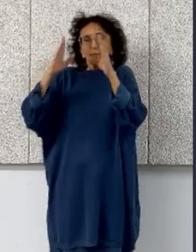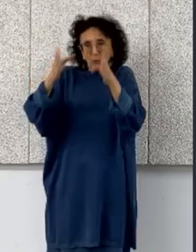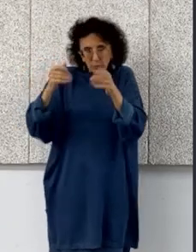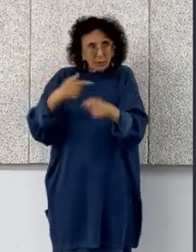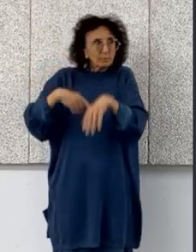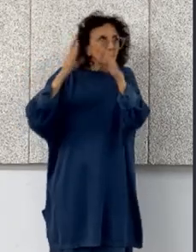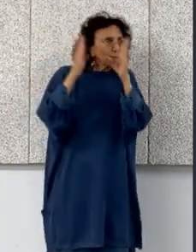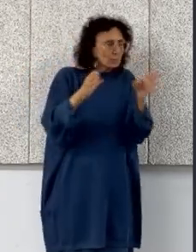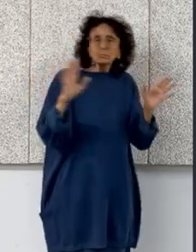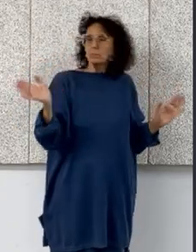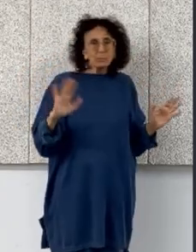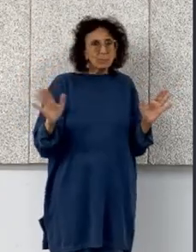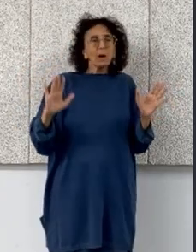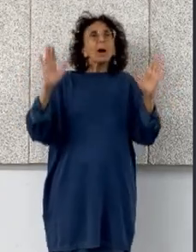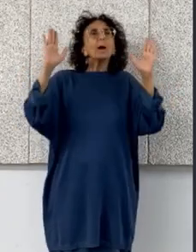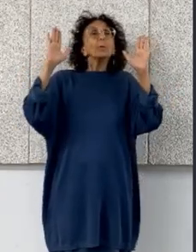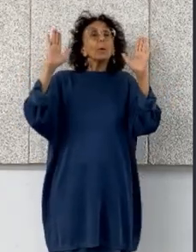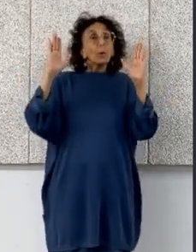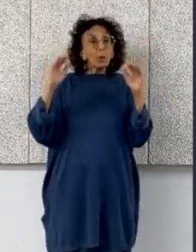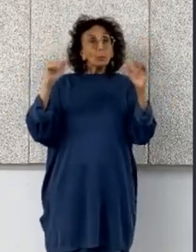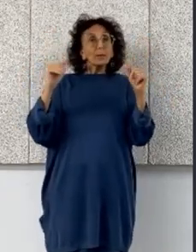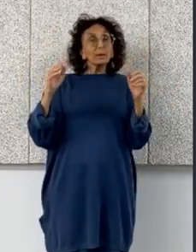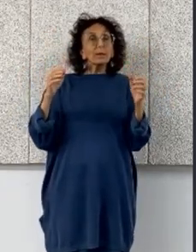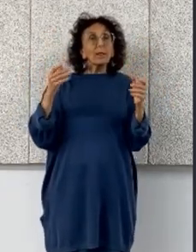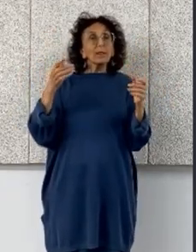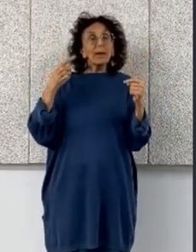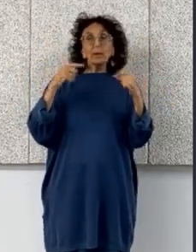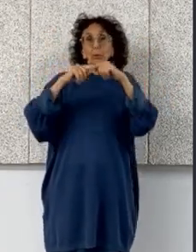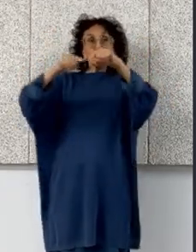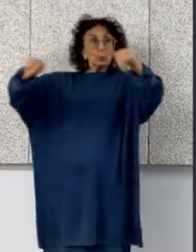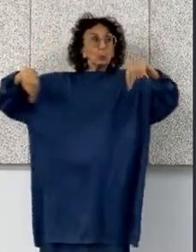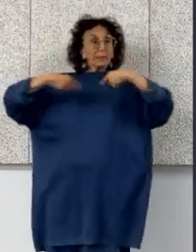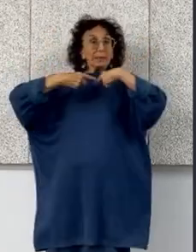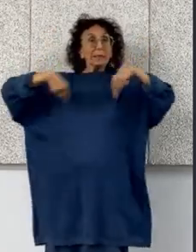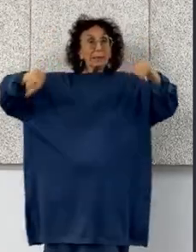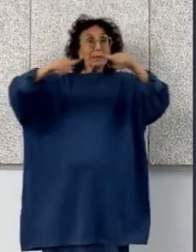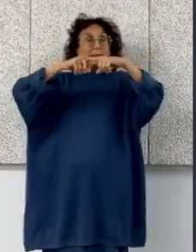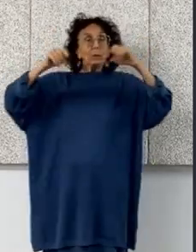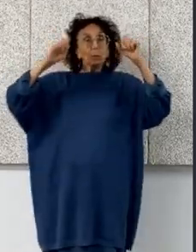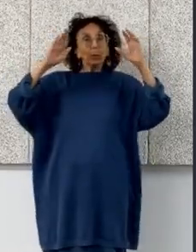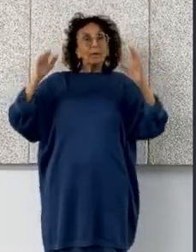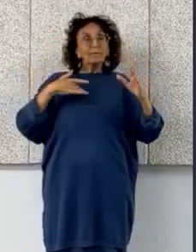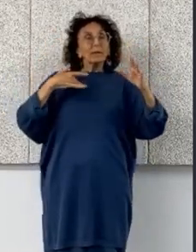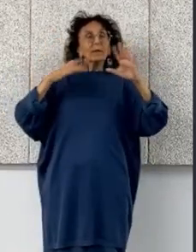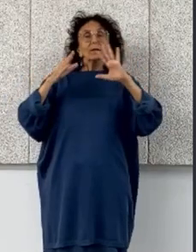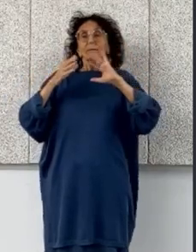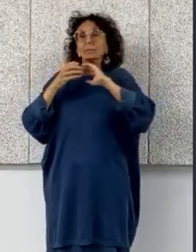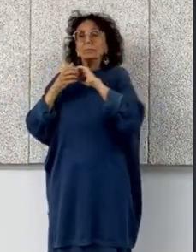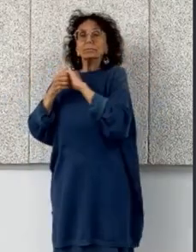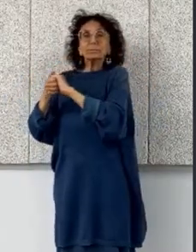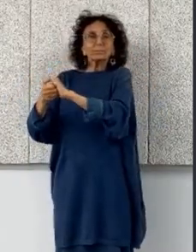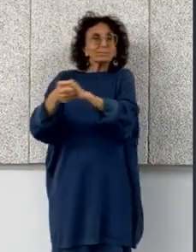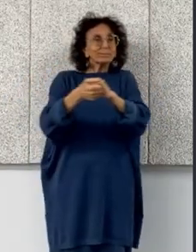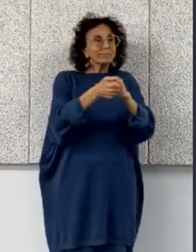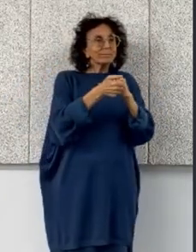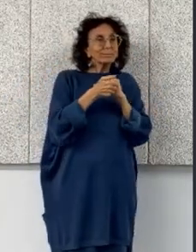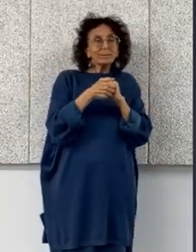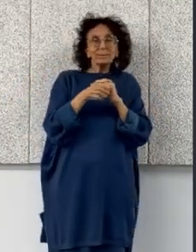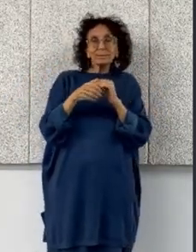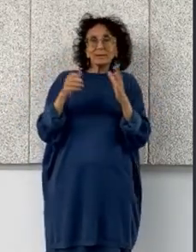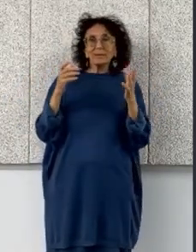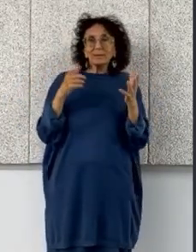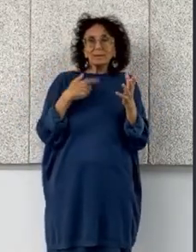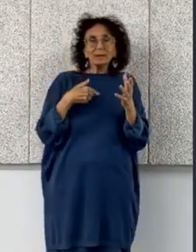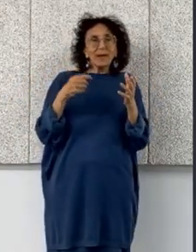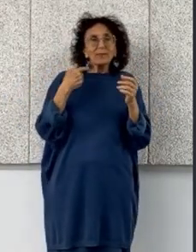hope that part of adding time means we are with projects longer, and that they're sort of nesting dolls sitting